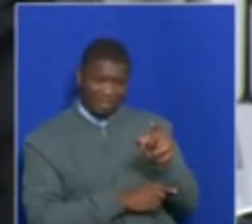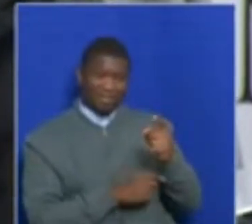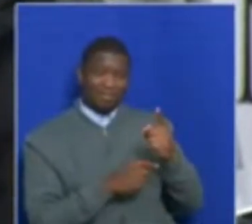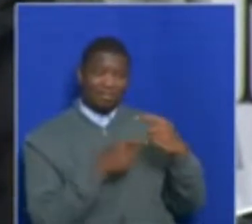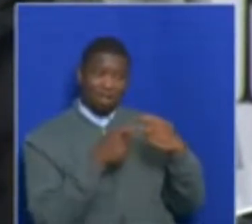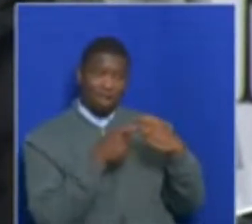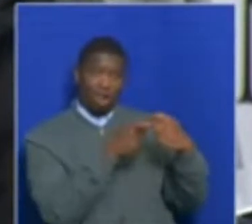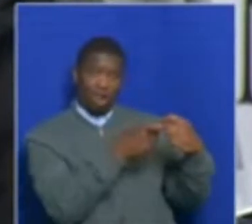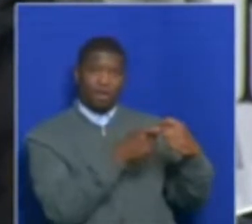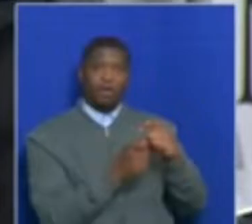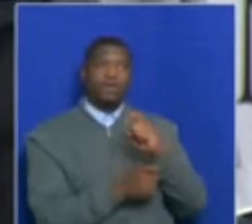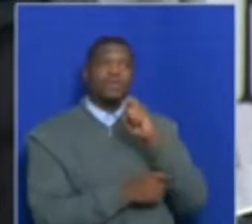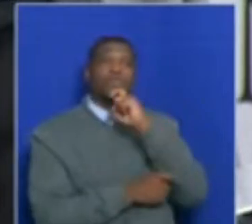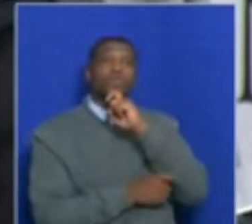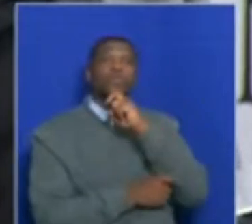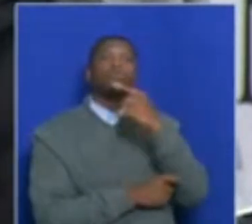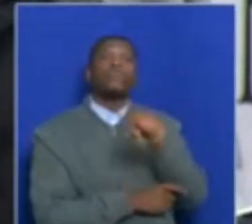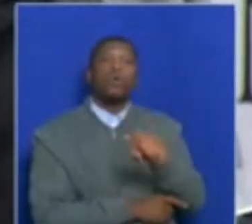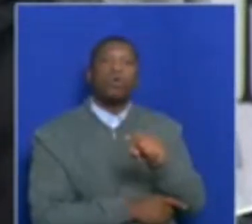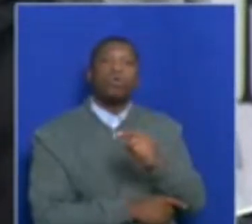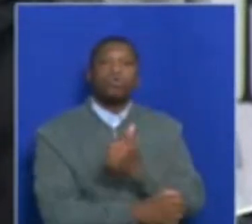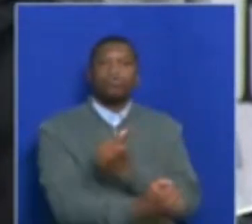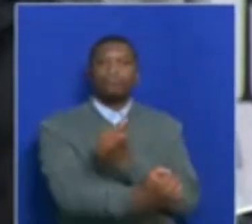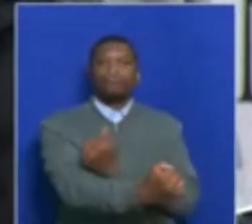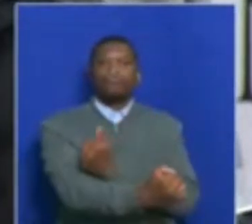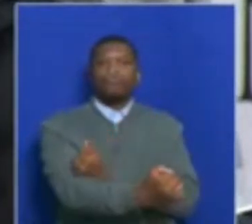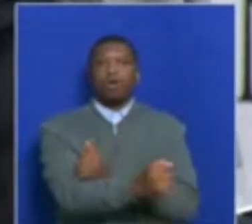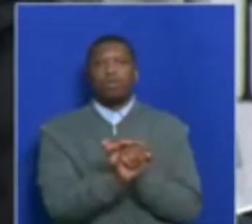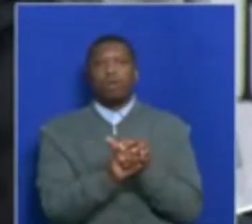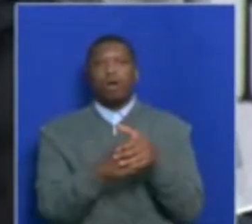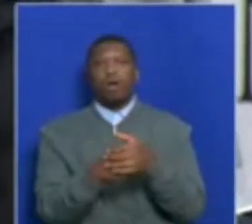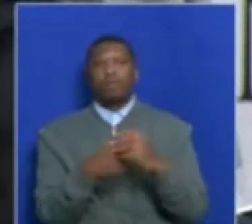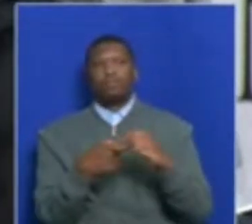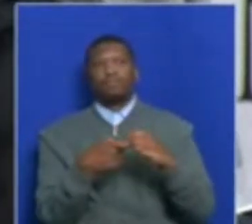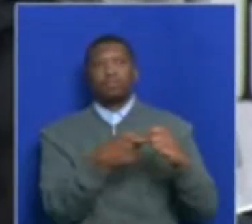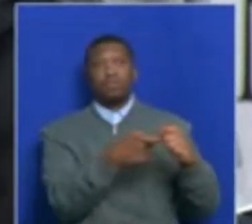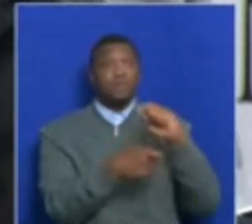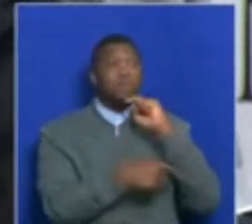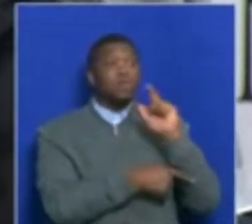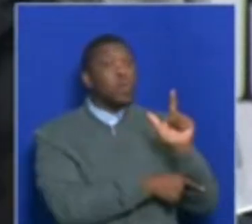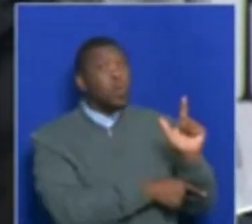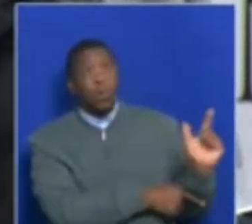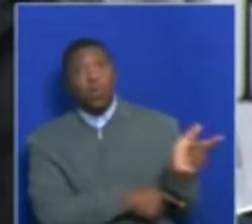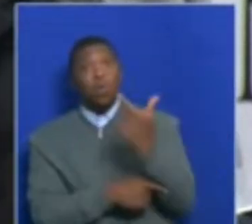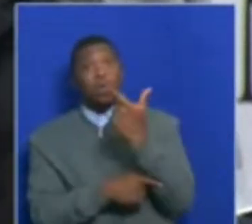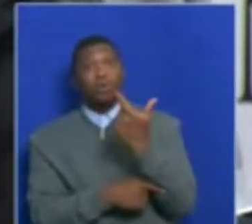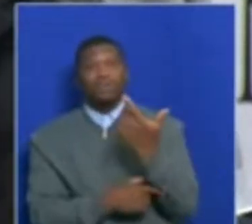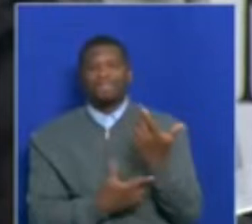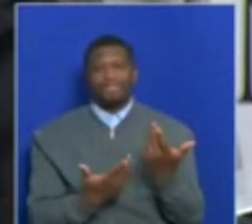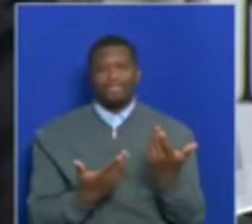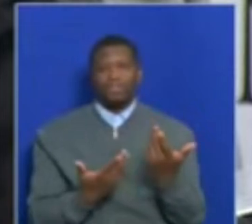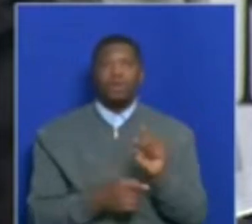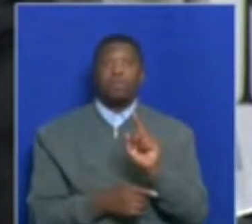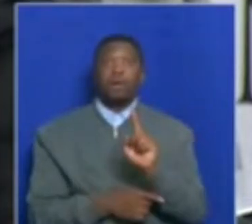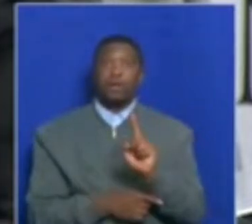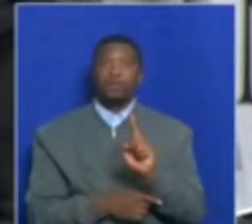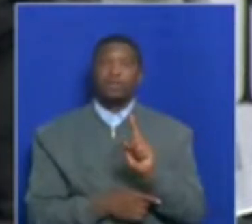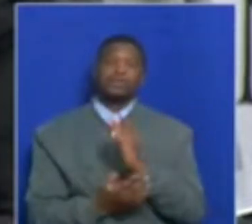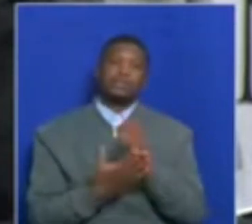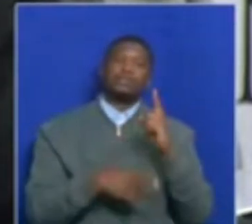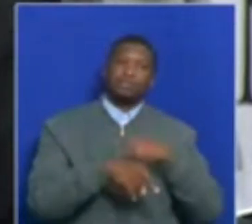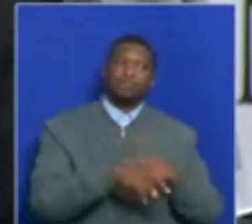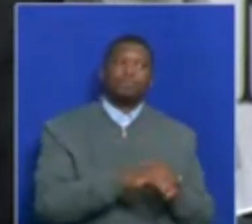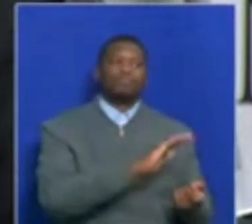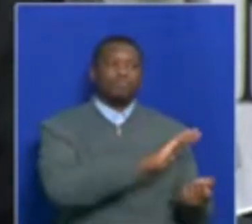transporting drugs. I'm not saying that all the tow trucks, but in many of the cases, the tow truck industry and the